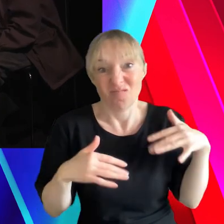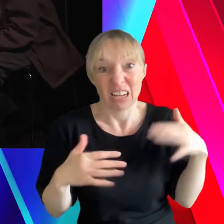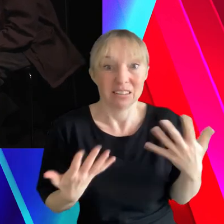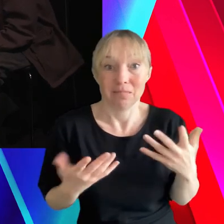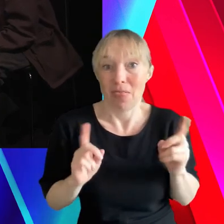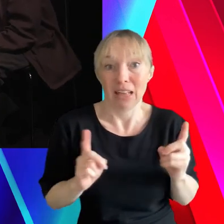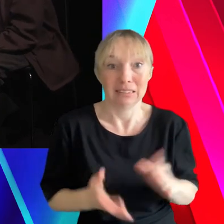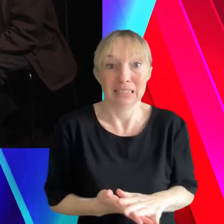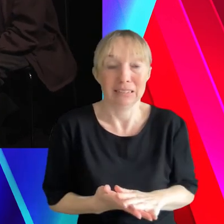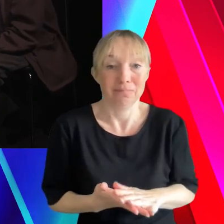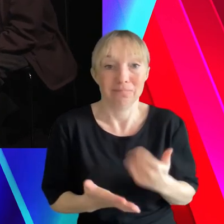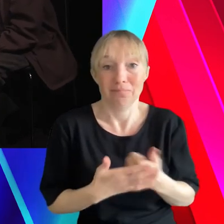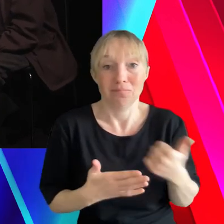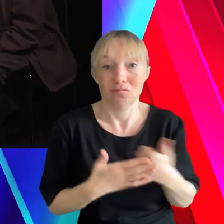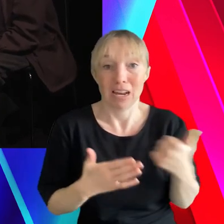it rains, you know.